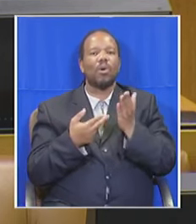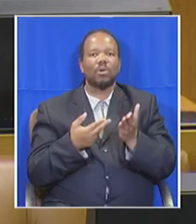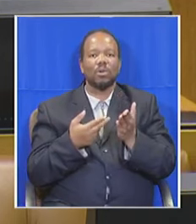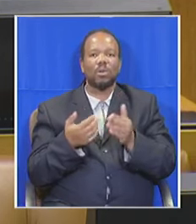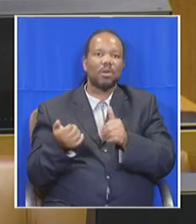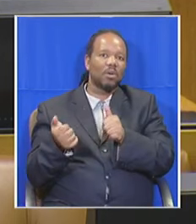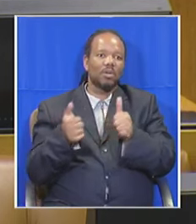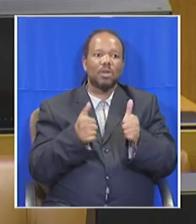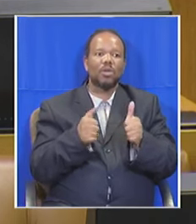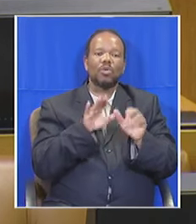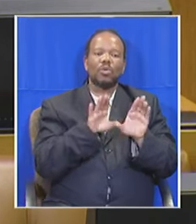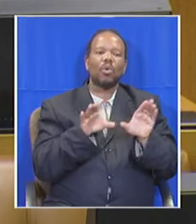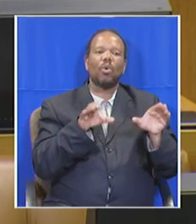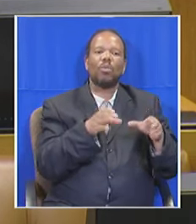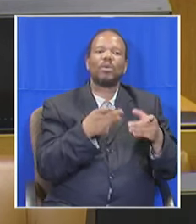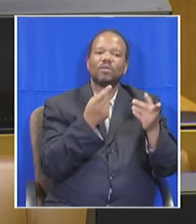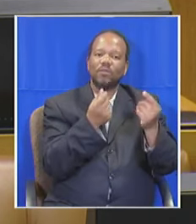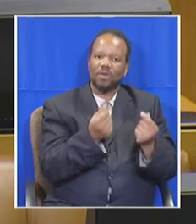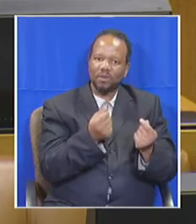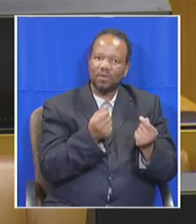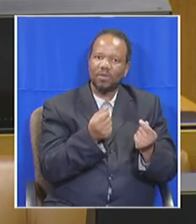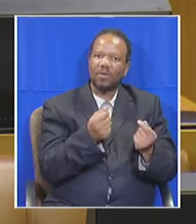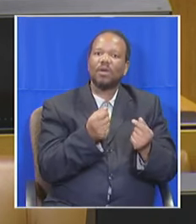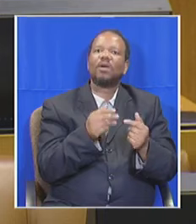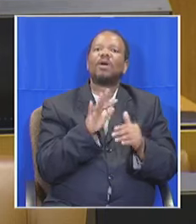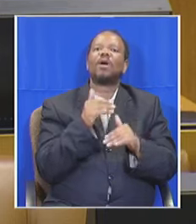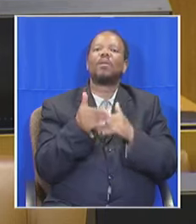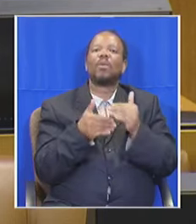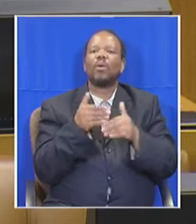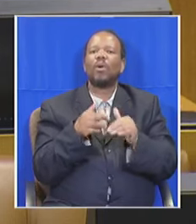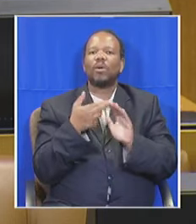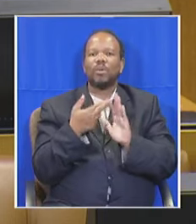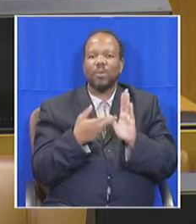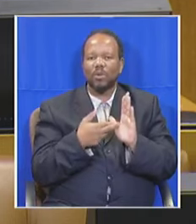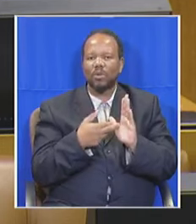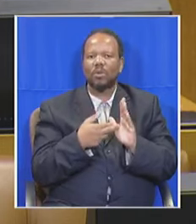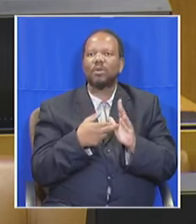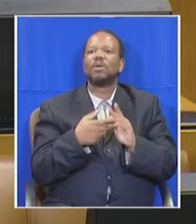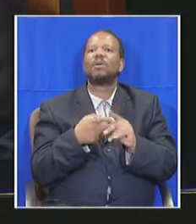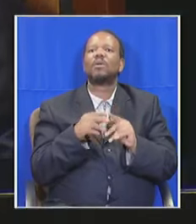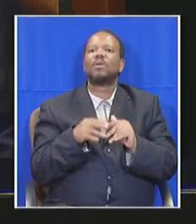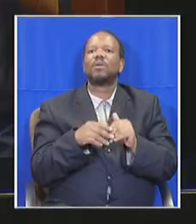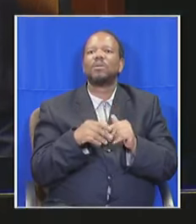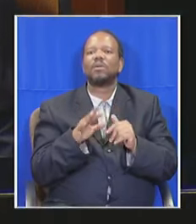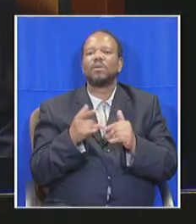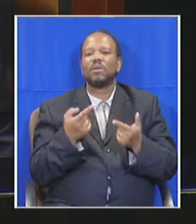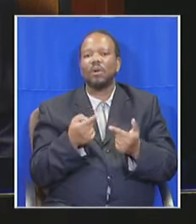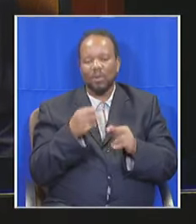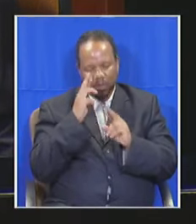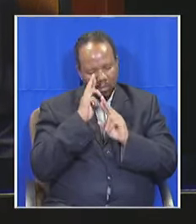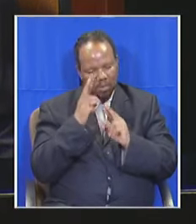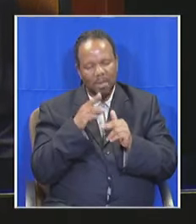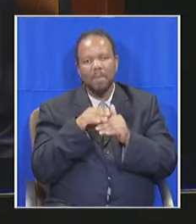Standing Committee on Finance for reconsideration and further report. I thank you, Deputy Speaker. Honorable members, are there